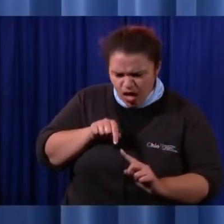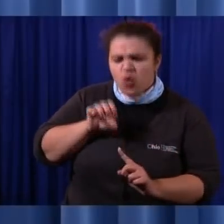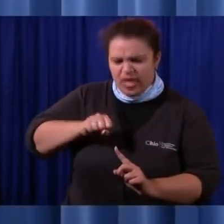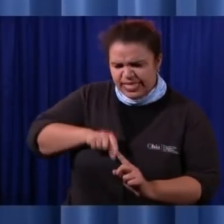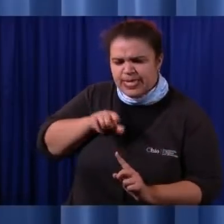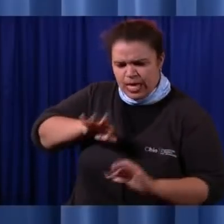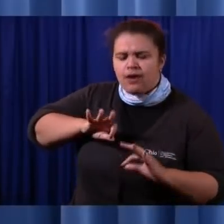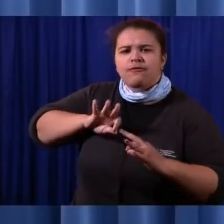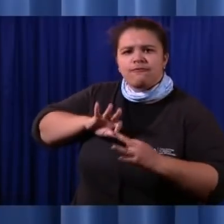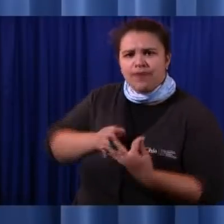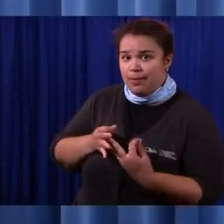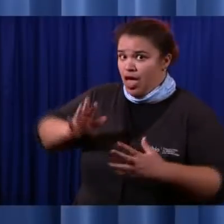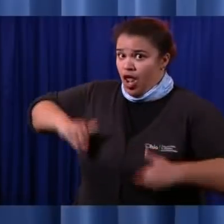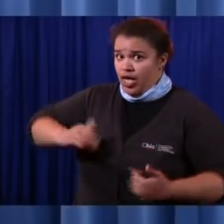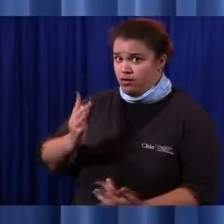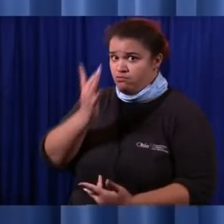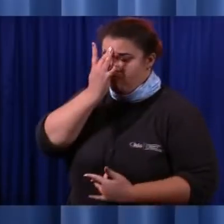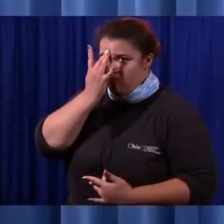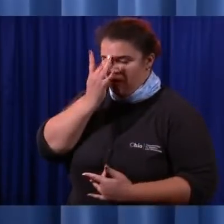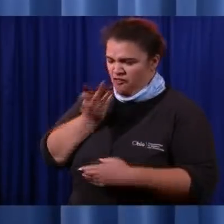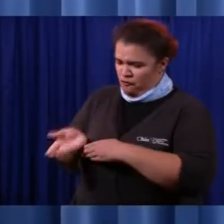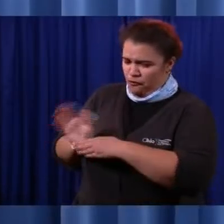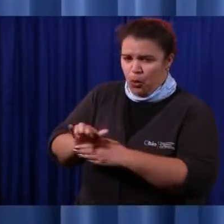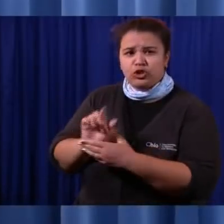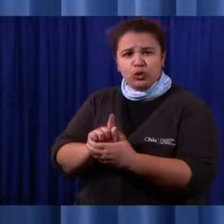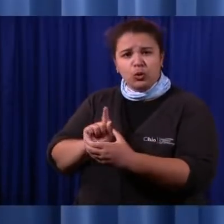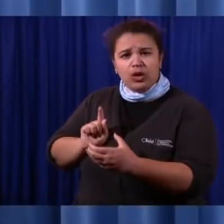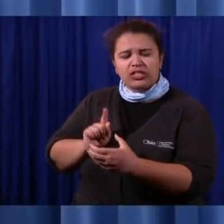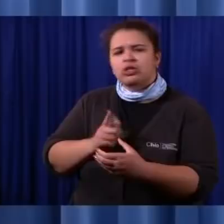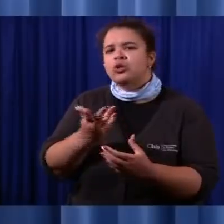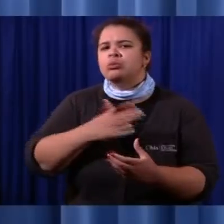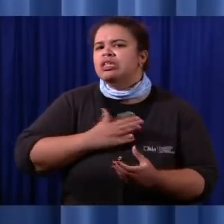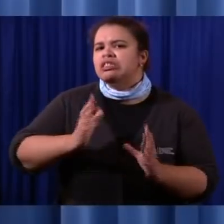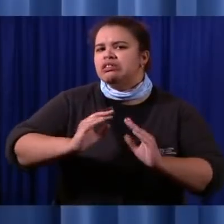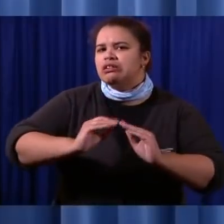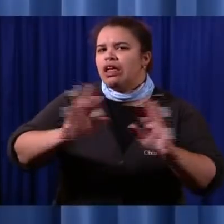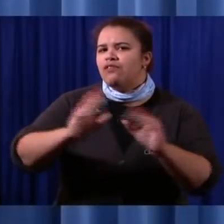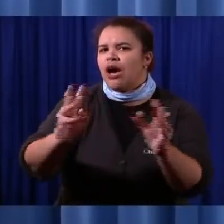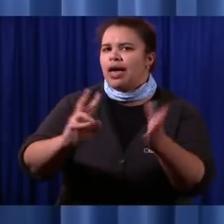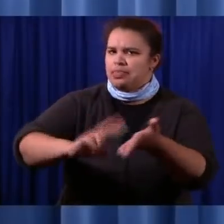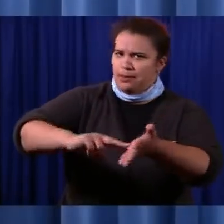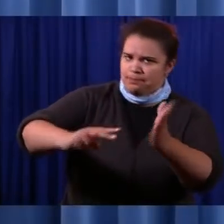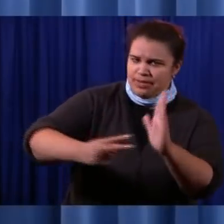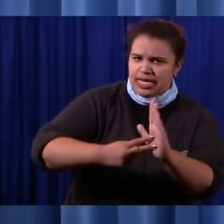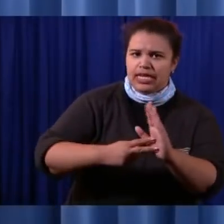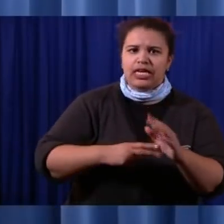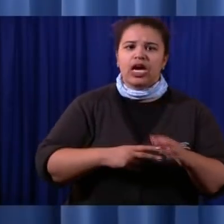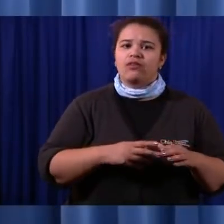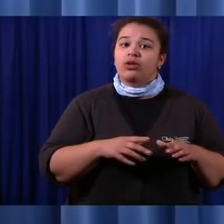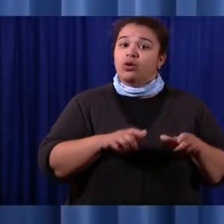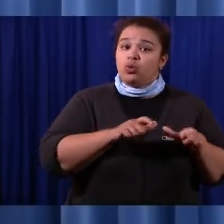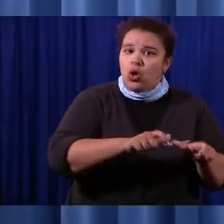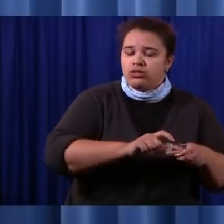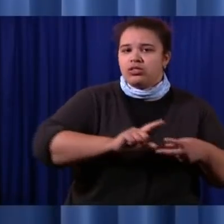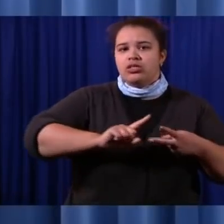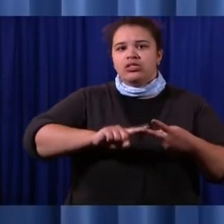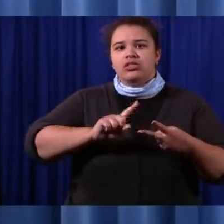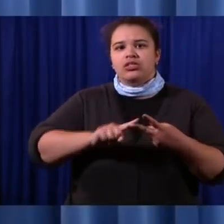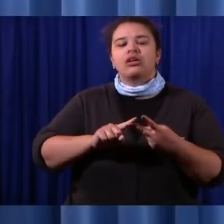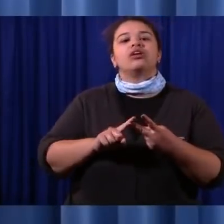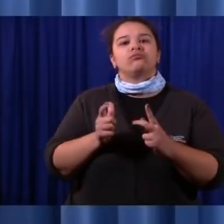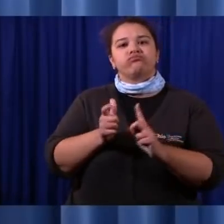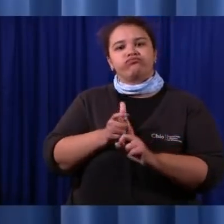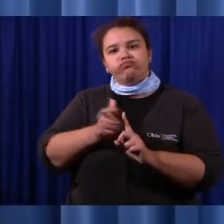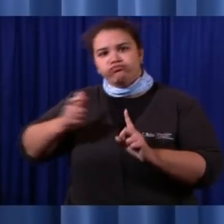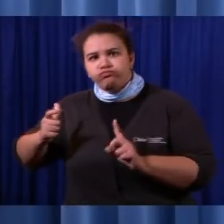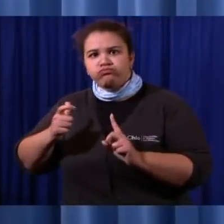family being forced to quarantine. Can you define contact tracing, isolation, quarantine, what's voluntary, what's mandatory, and